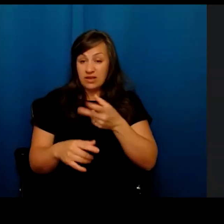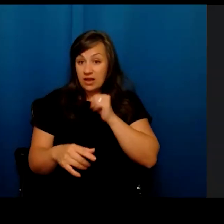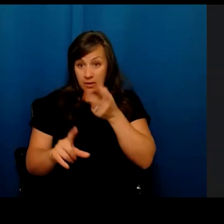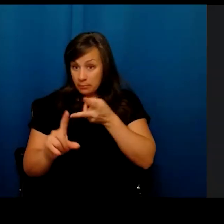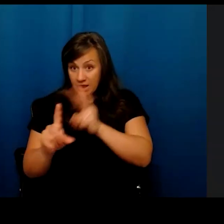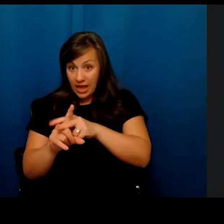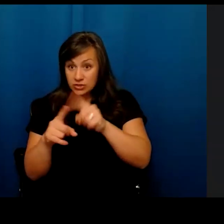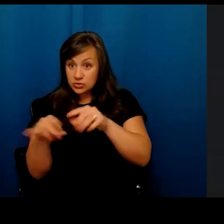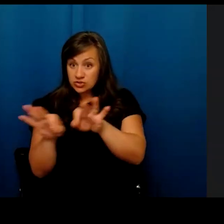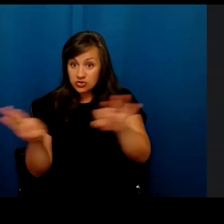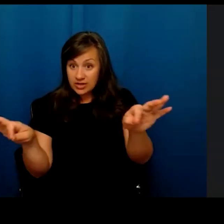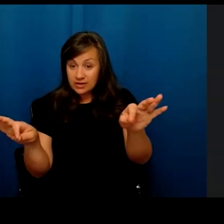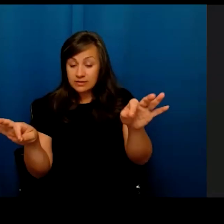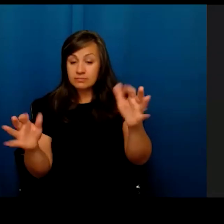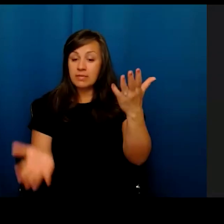anymore, let's say